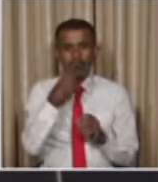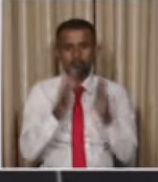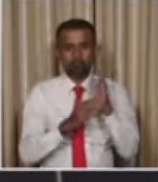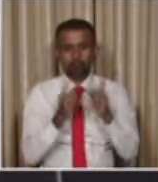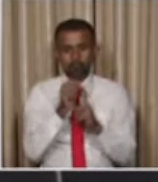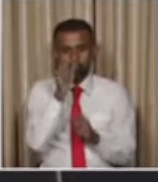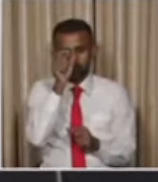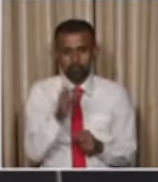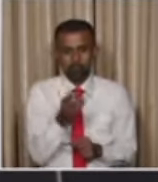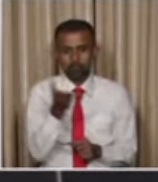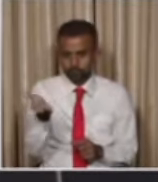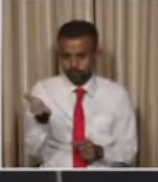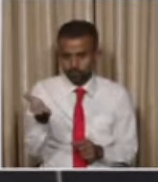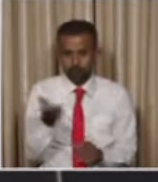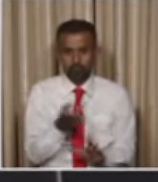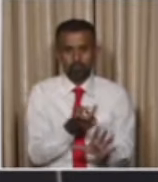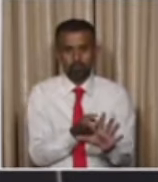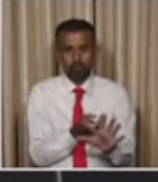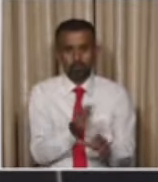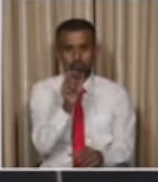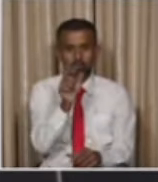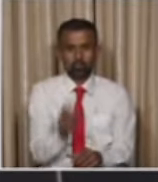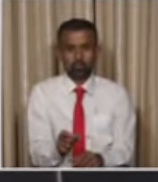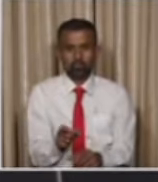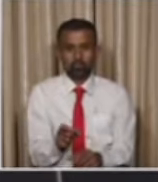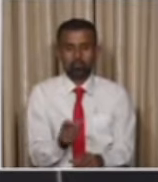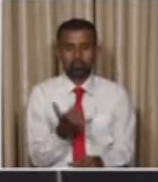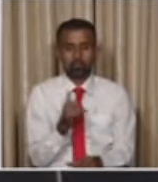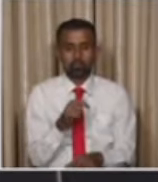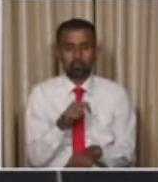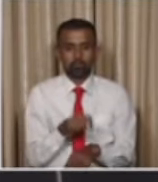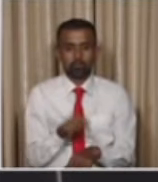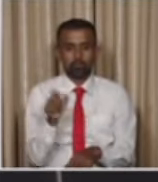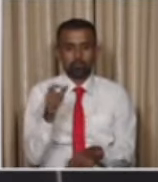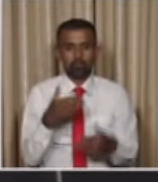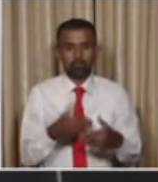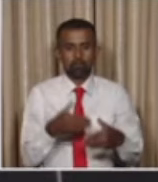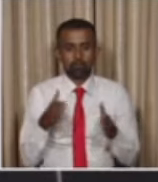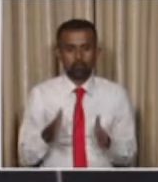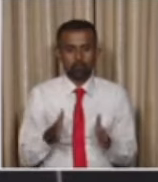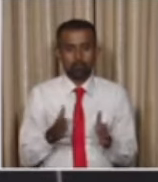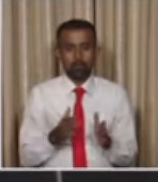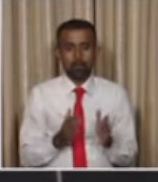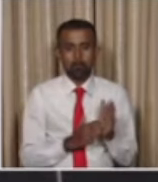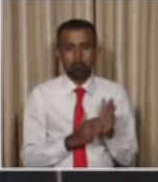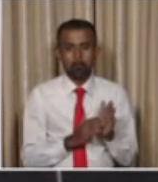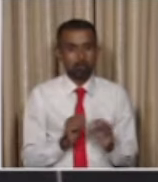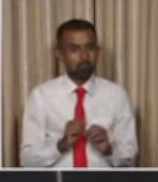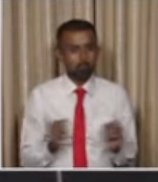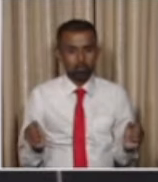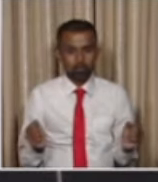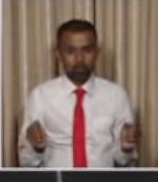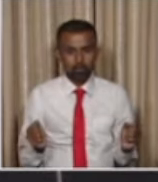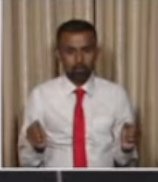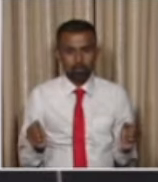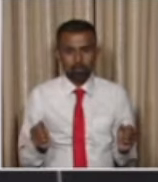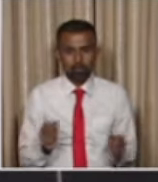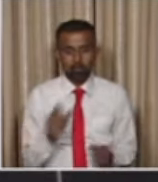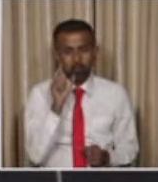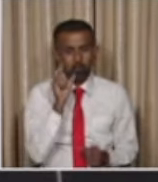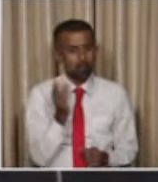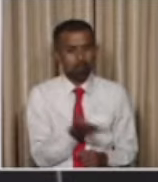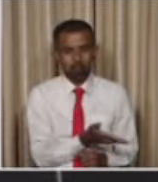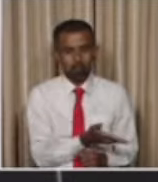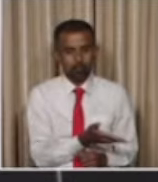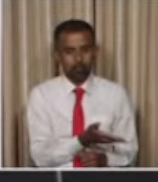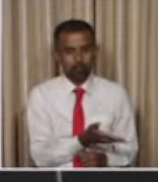know, I don't know, right? You may not be part of the cabinet, but see what has happened, how many times more this, when